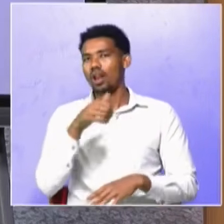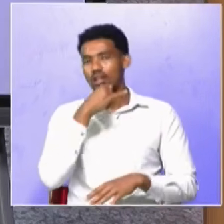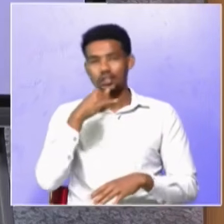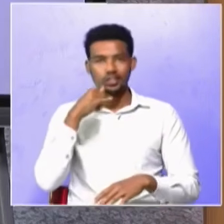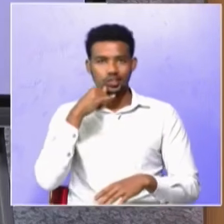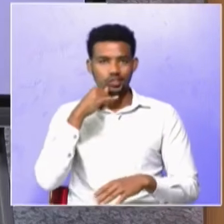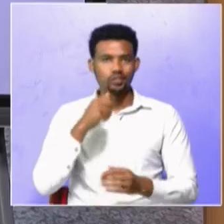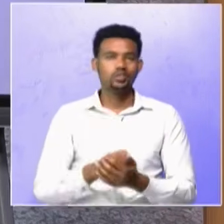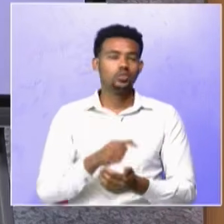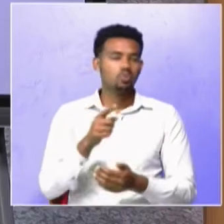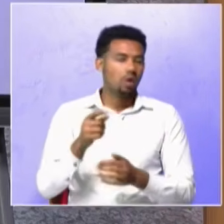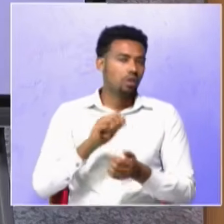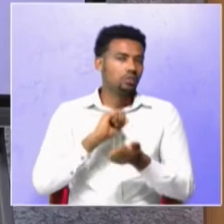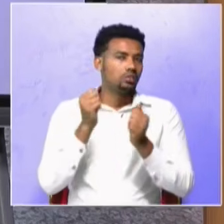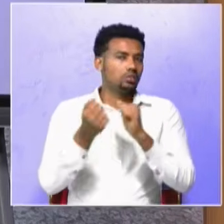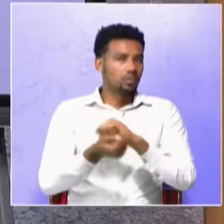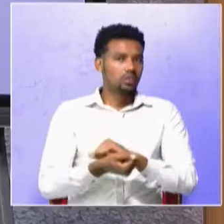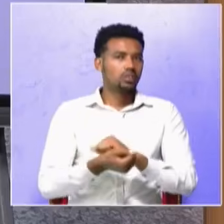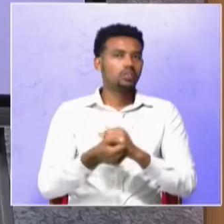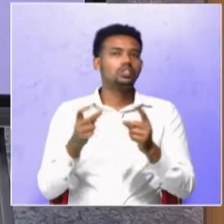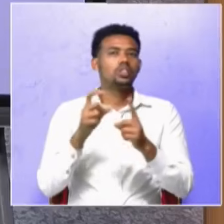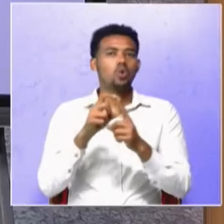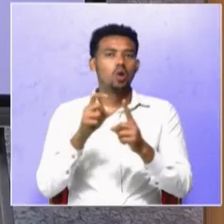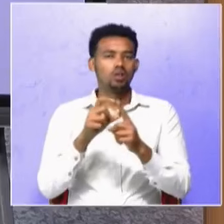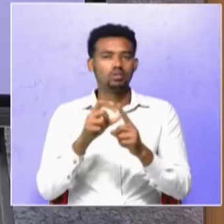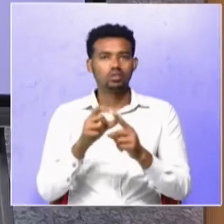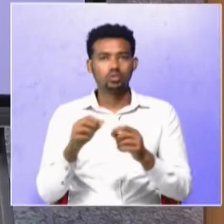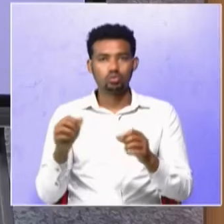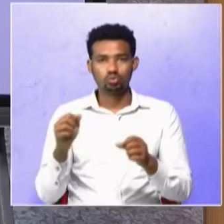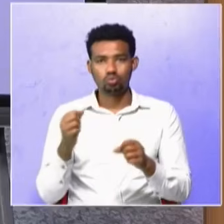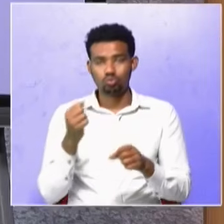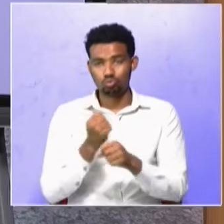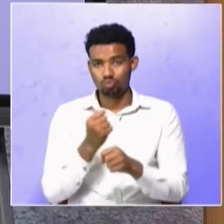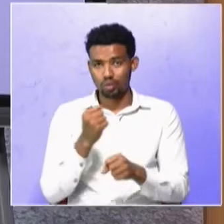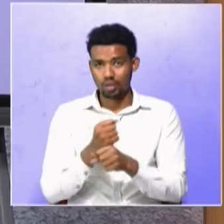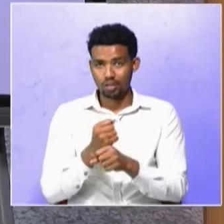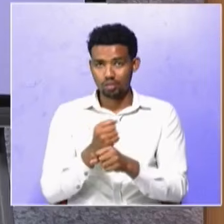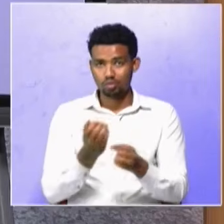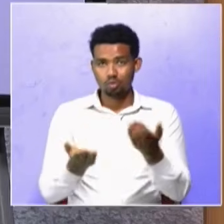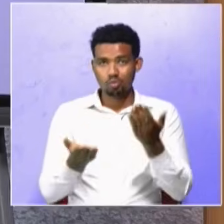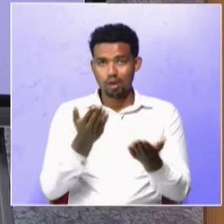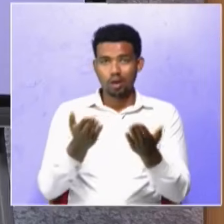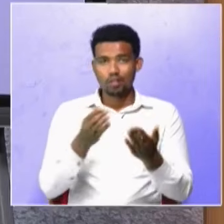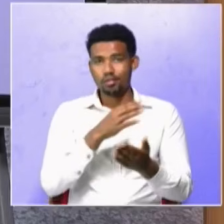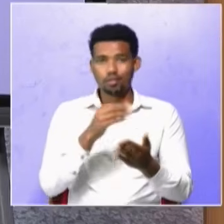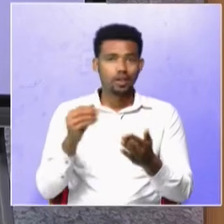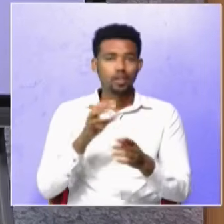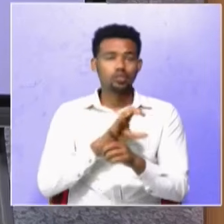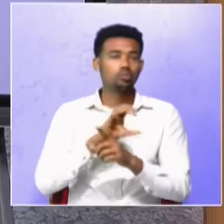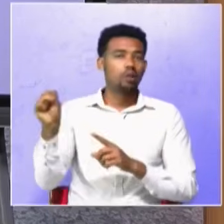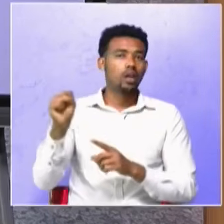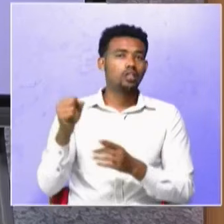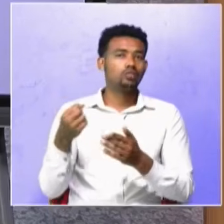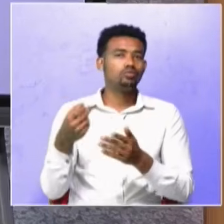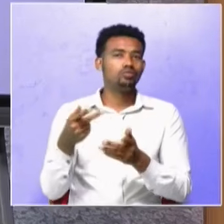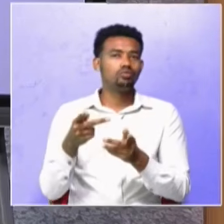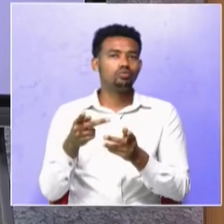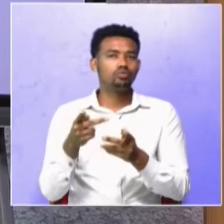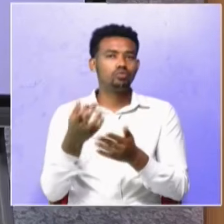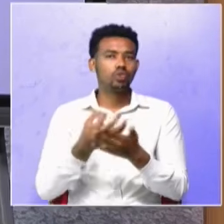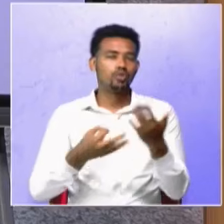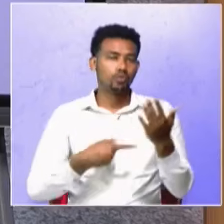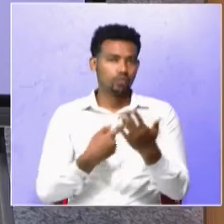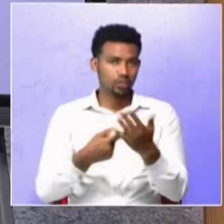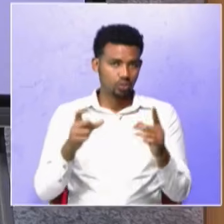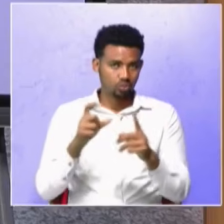are just changing the words to make comparative and superlative form of these words. They